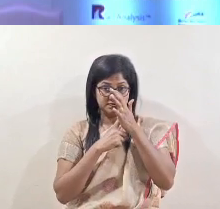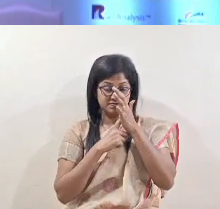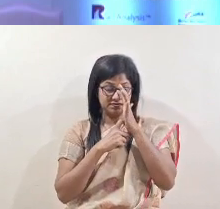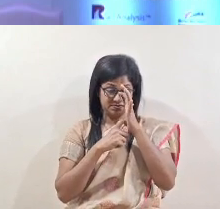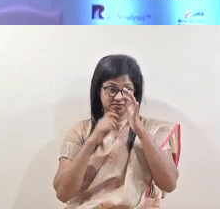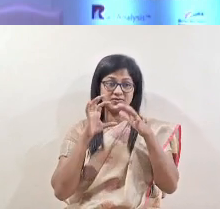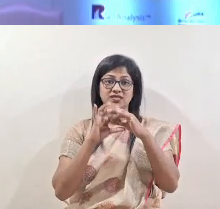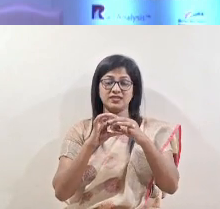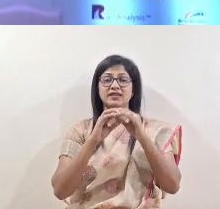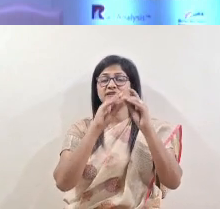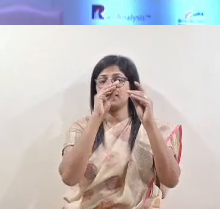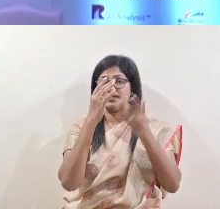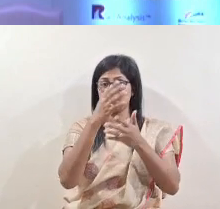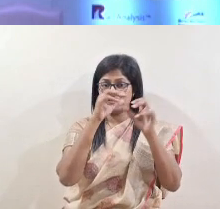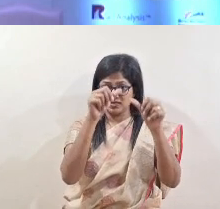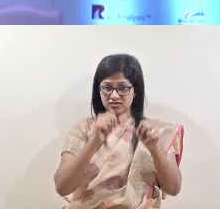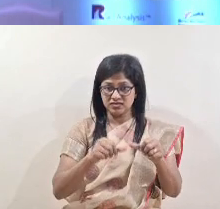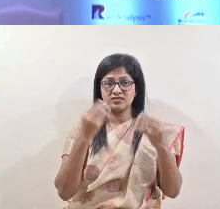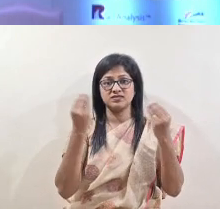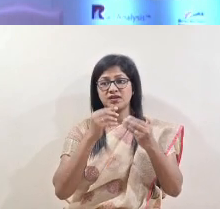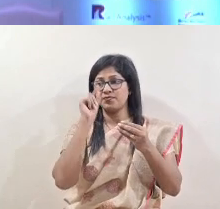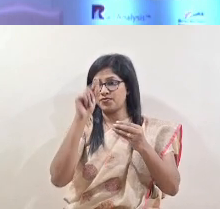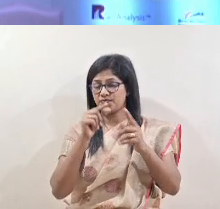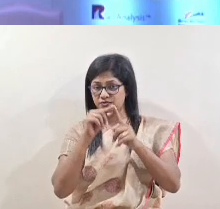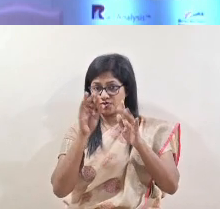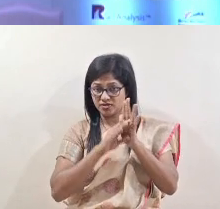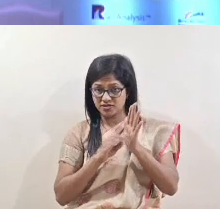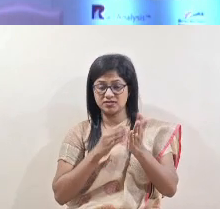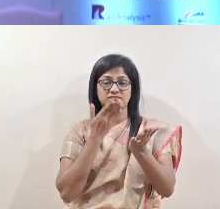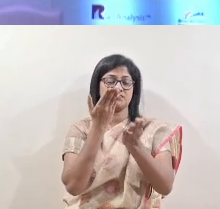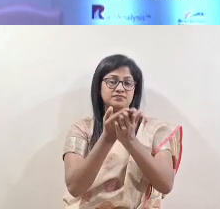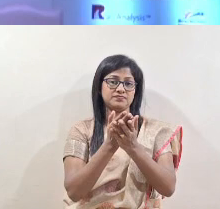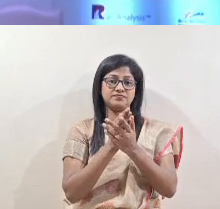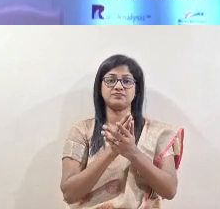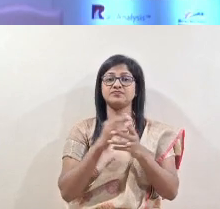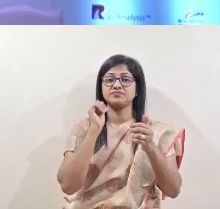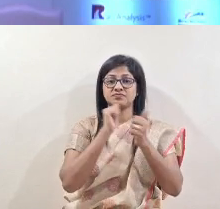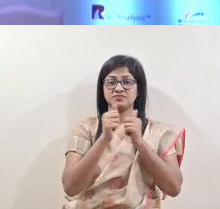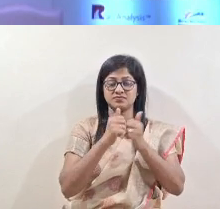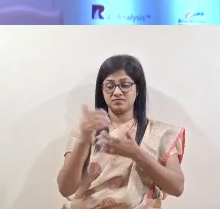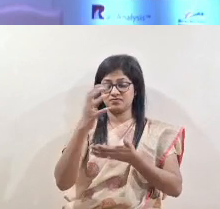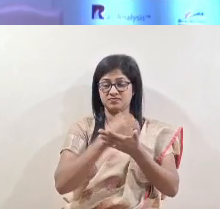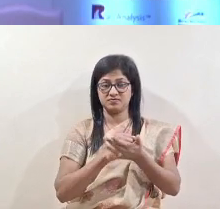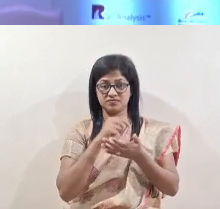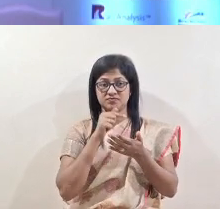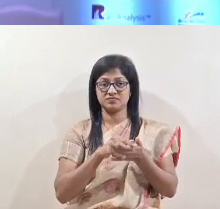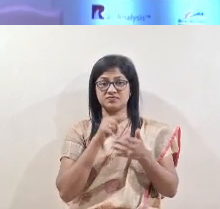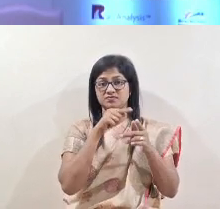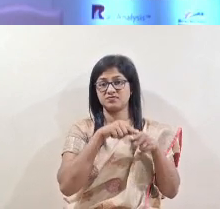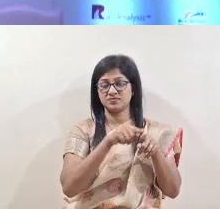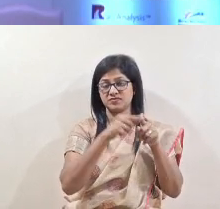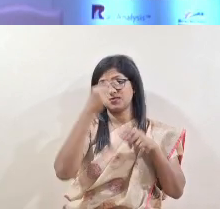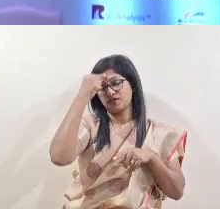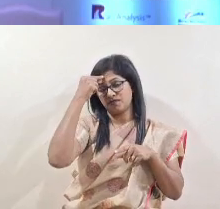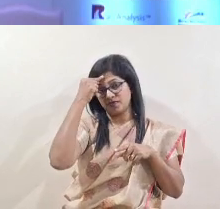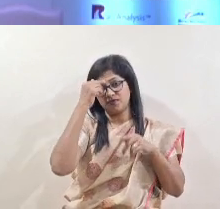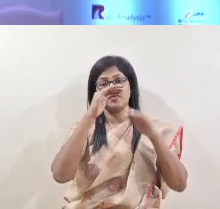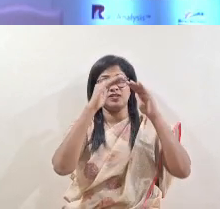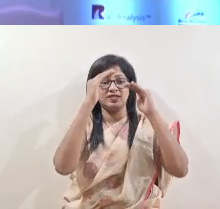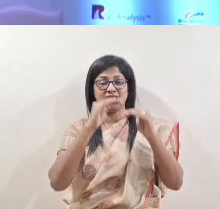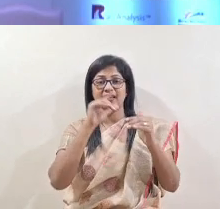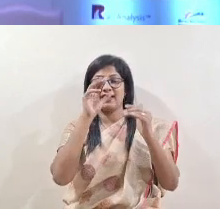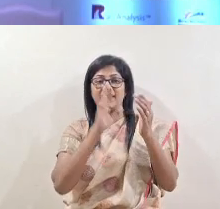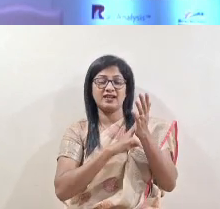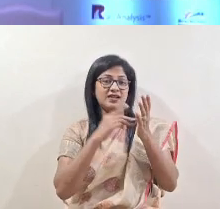we suggested certain policy implications. So talking about the crash data collection, this in itself is a problem in low and middle income